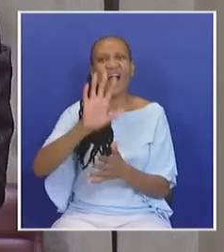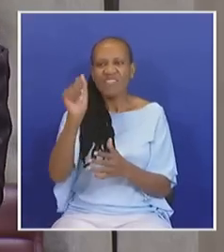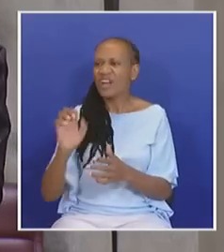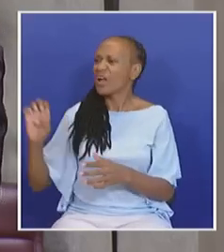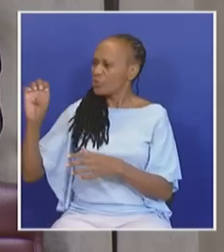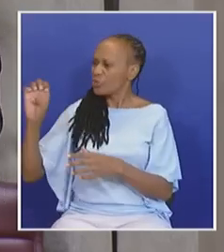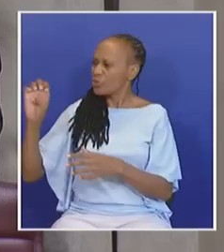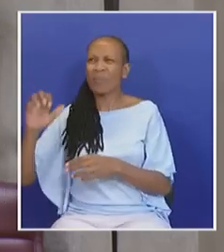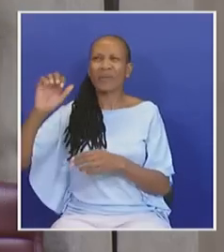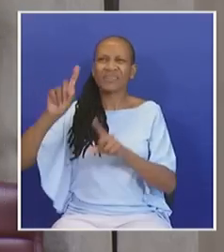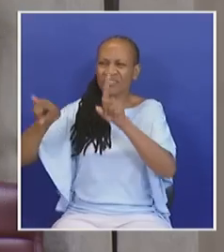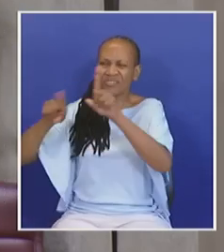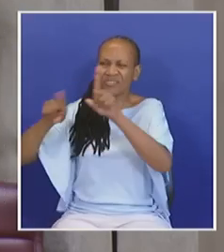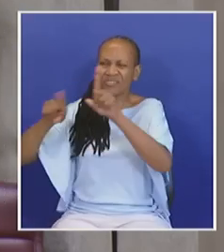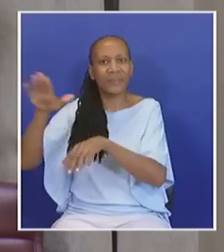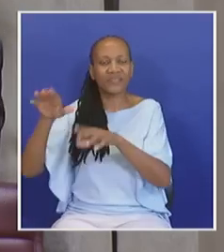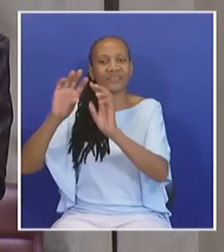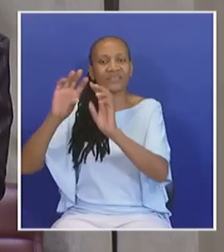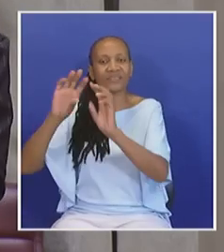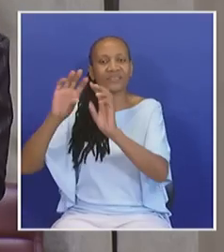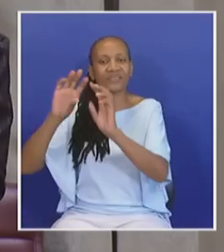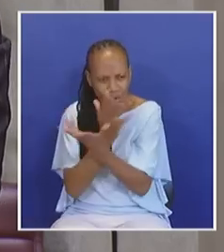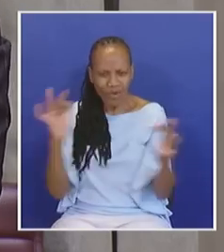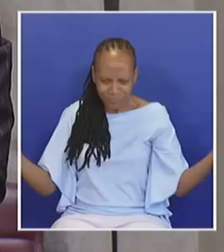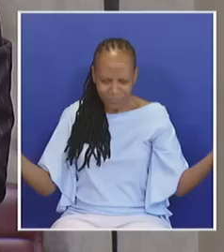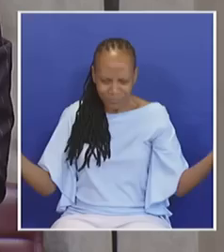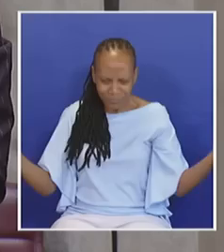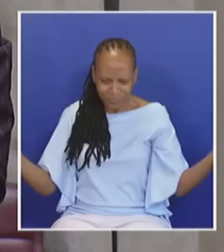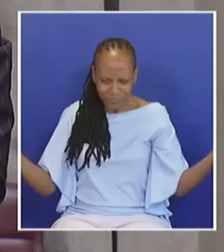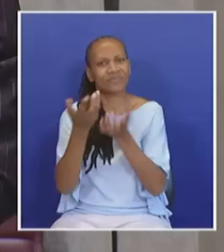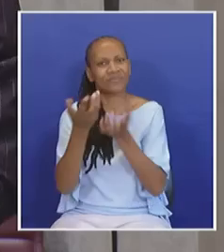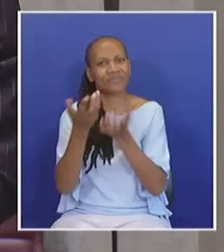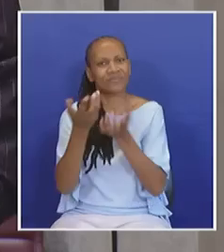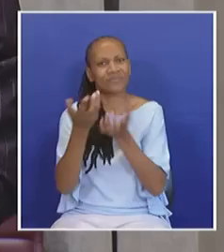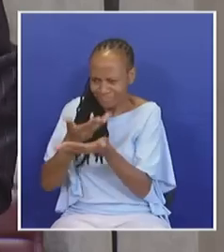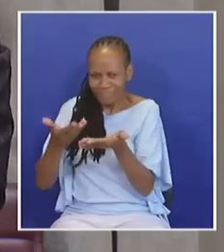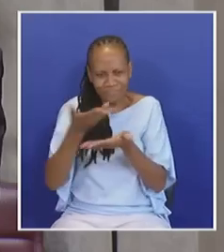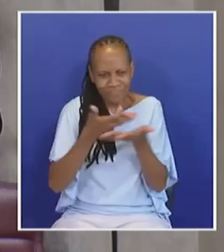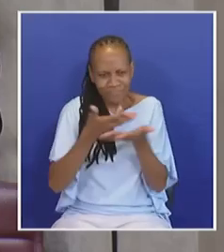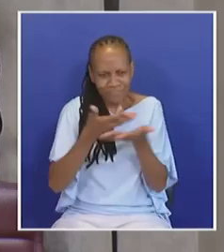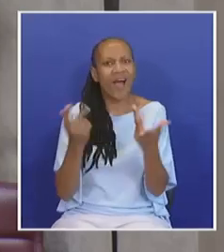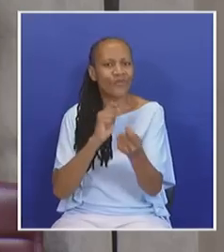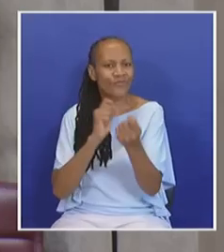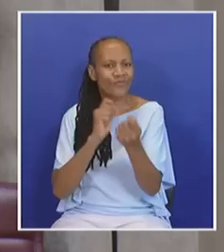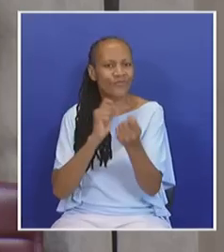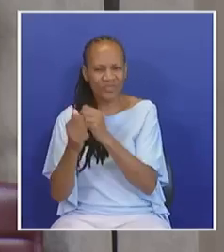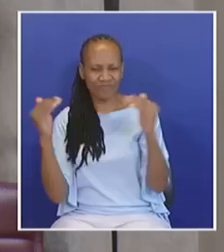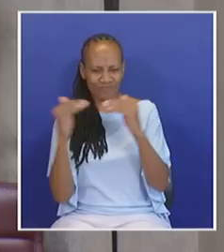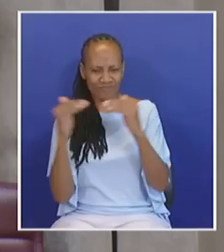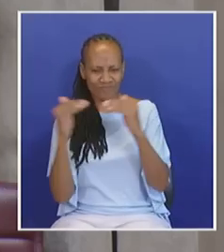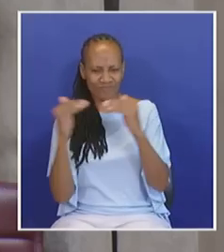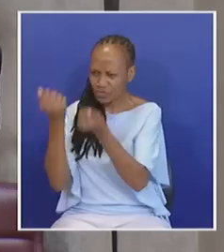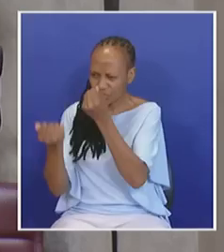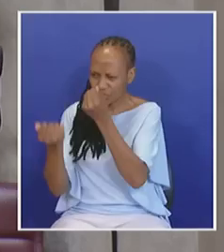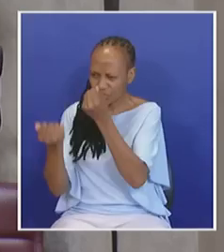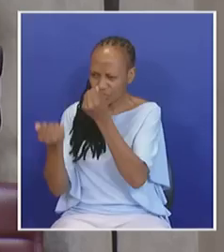Asia, and elsewhere in the world. We cannot engage in an honest conversation about transformation, equality, and justice when